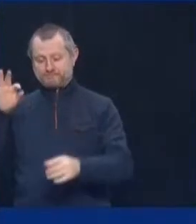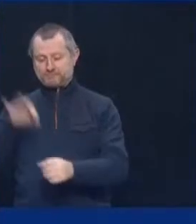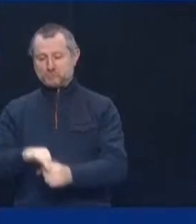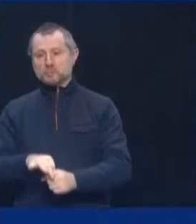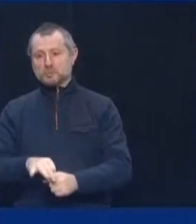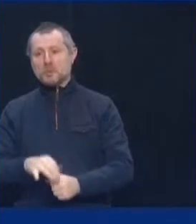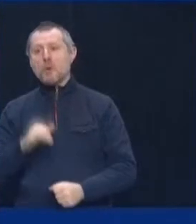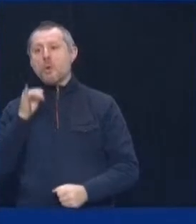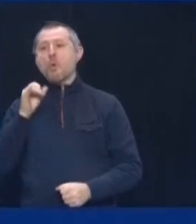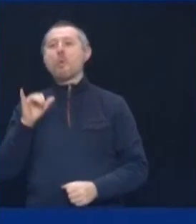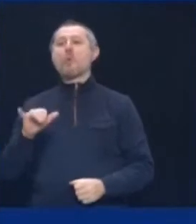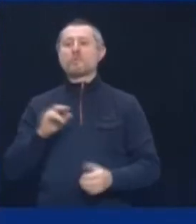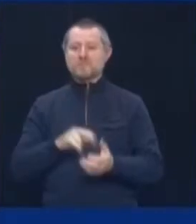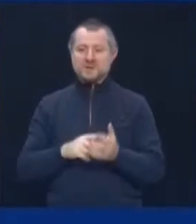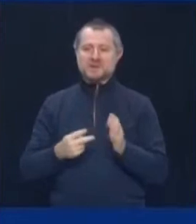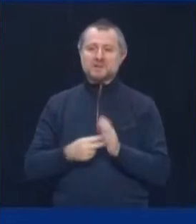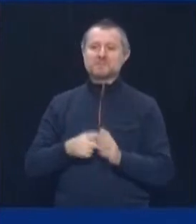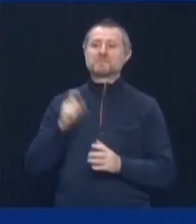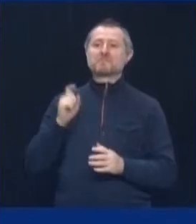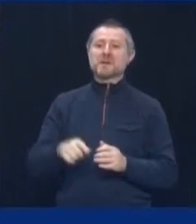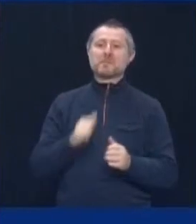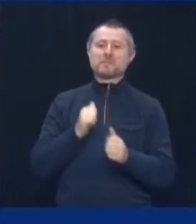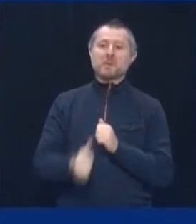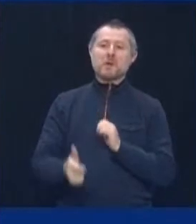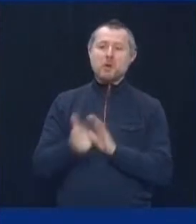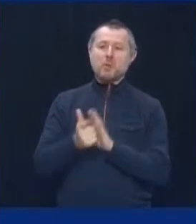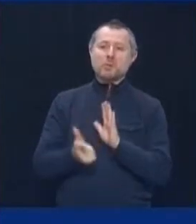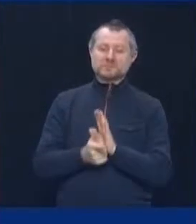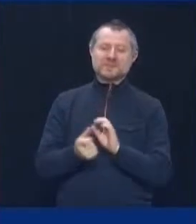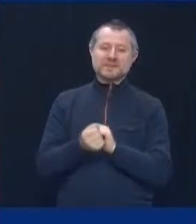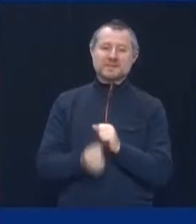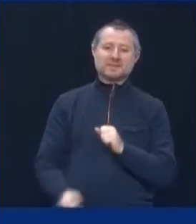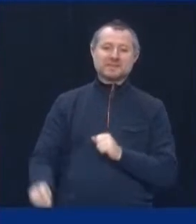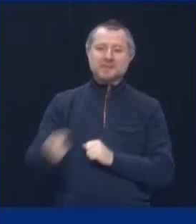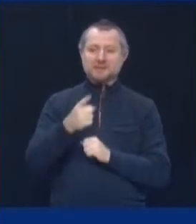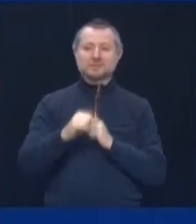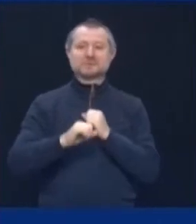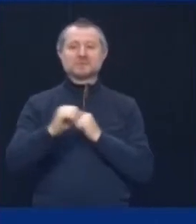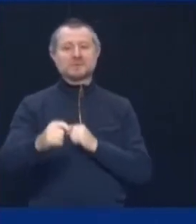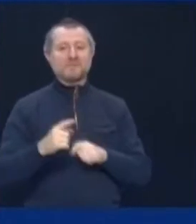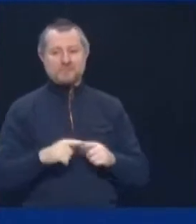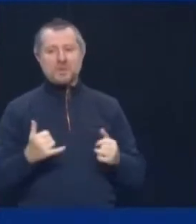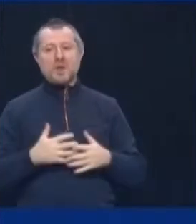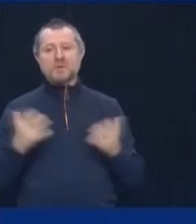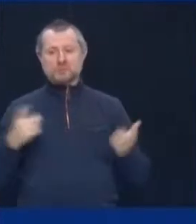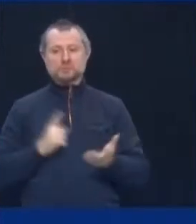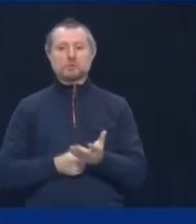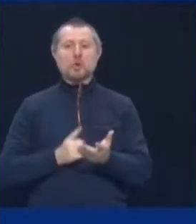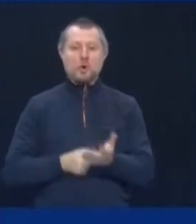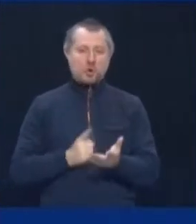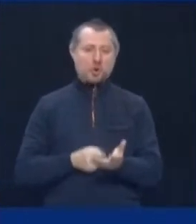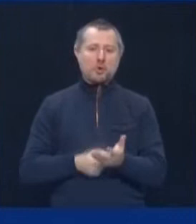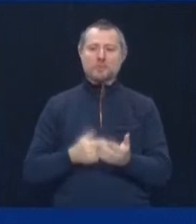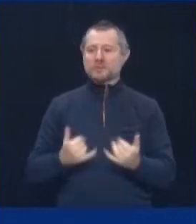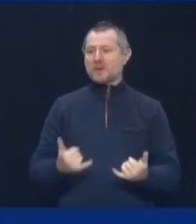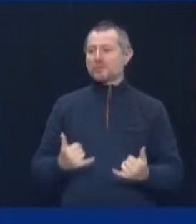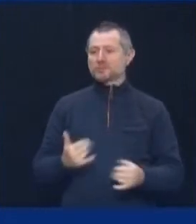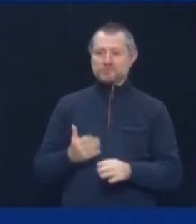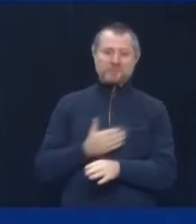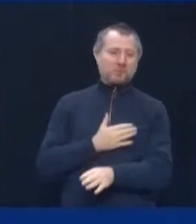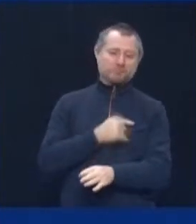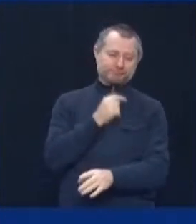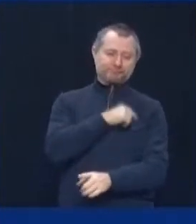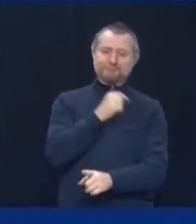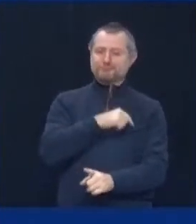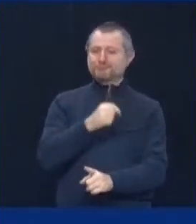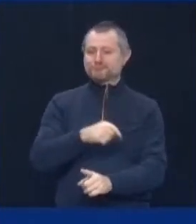law next year. So we have plenty to talk about right now, and we haven't gotten